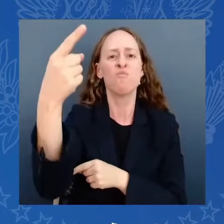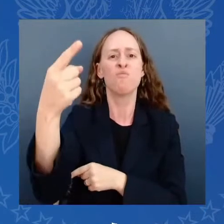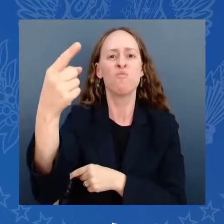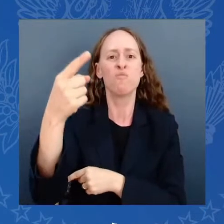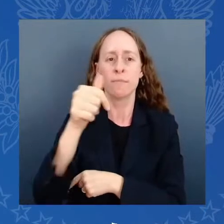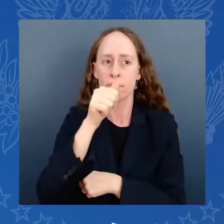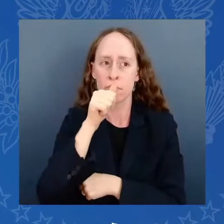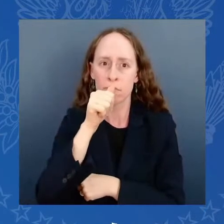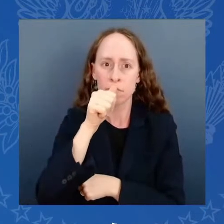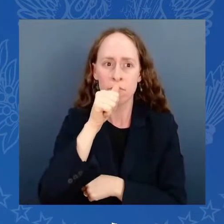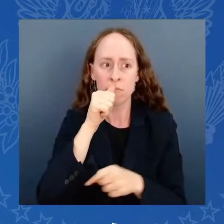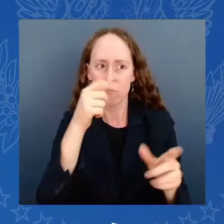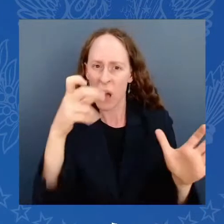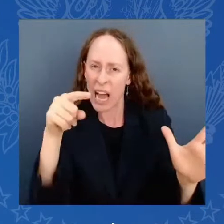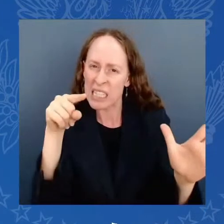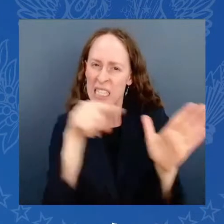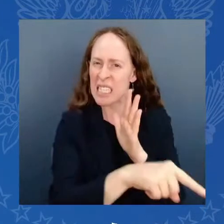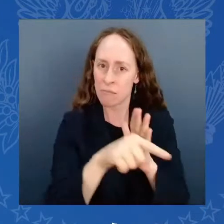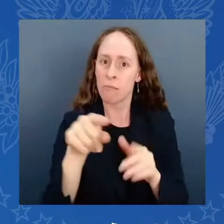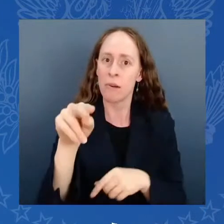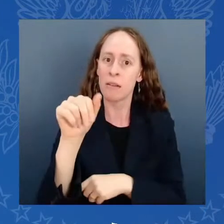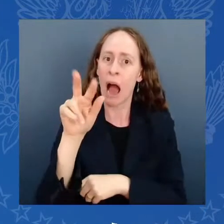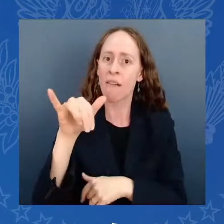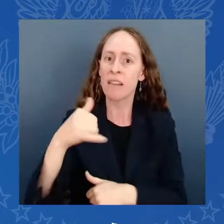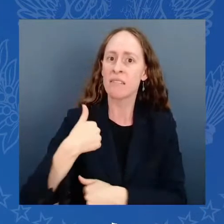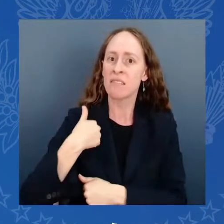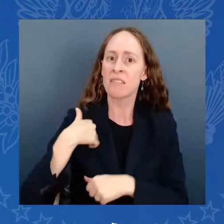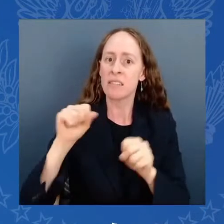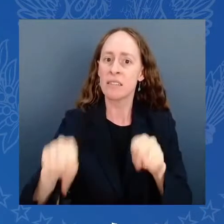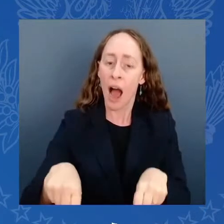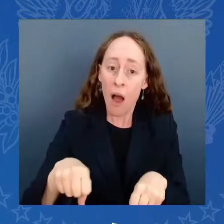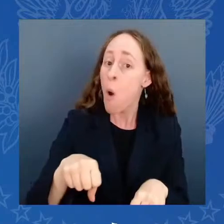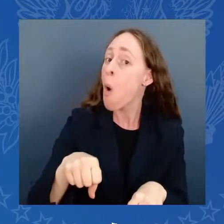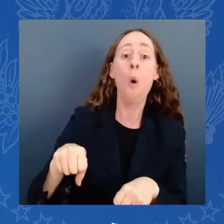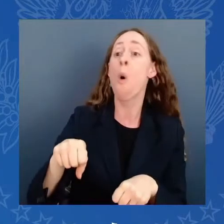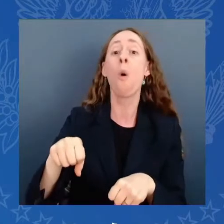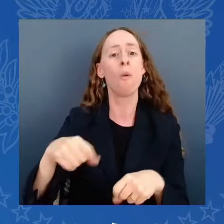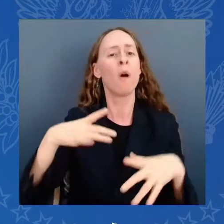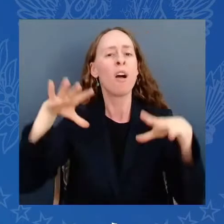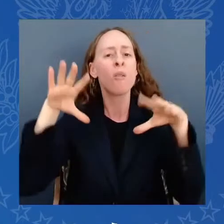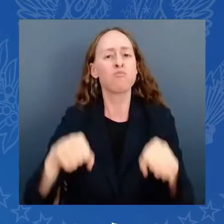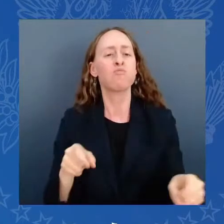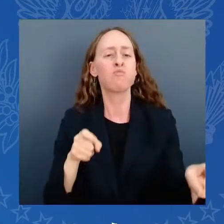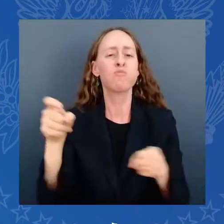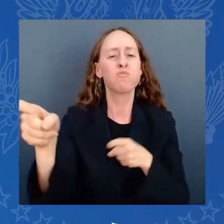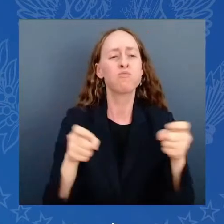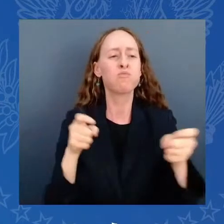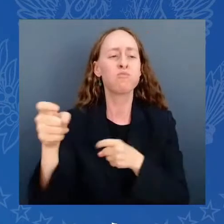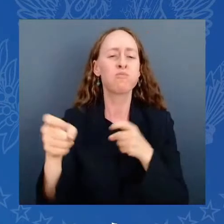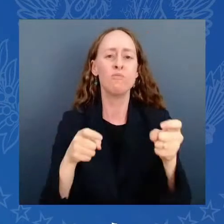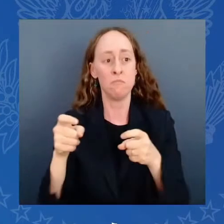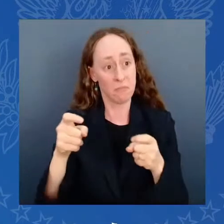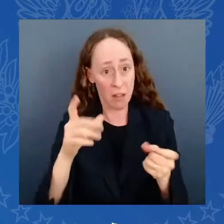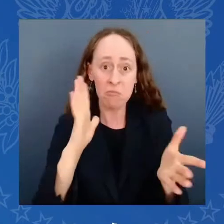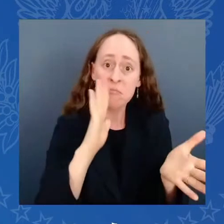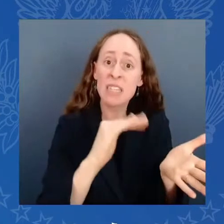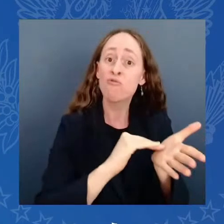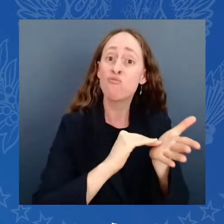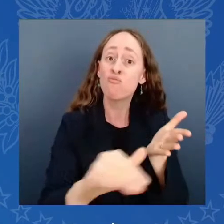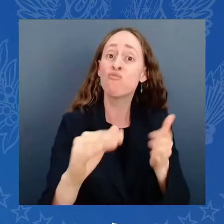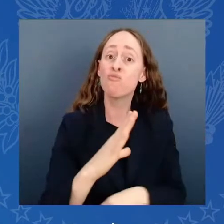Organizes a military coup to hold on to power. Immune. Takes a bribe in exchange for a pardon.